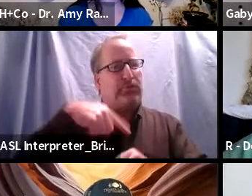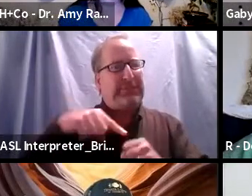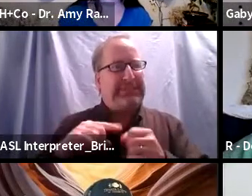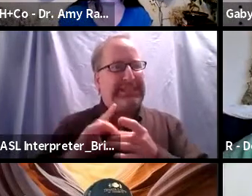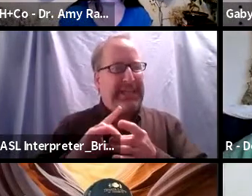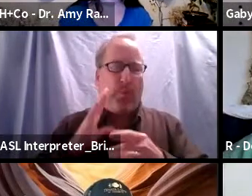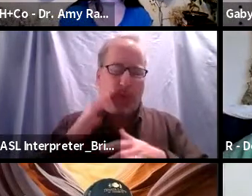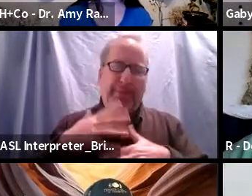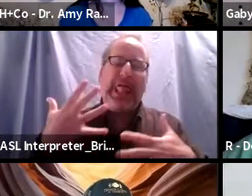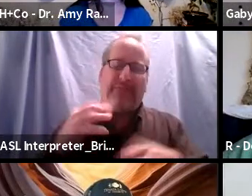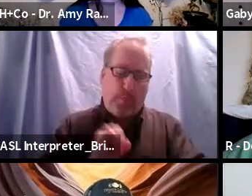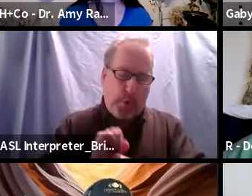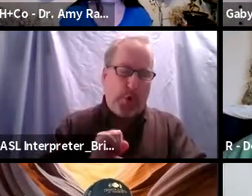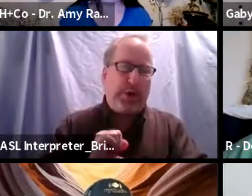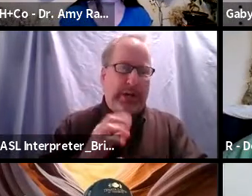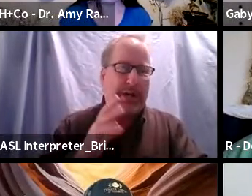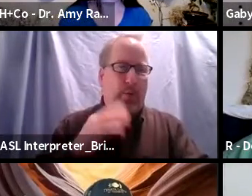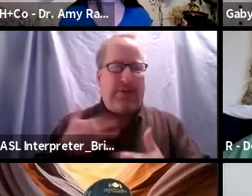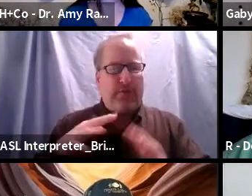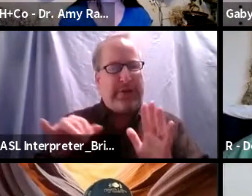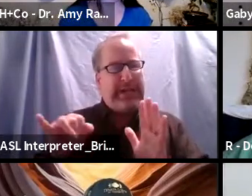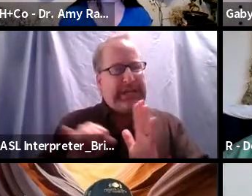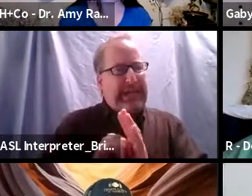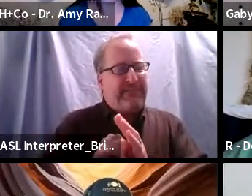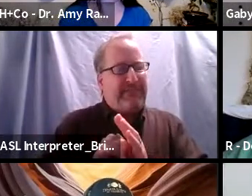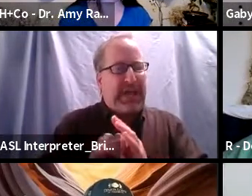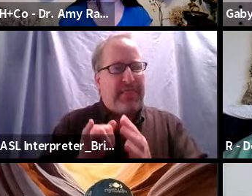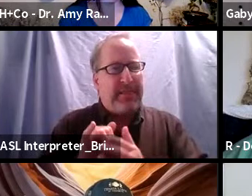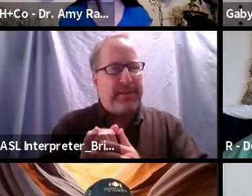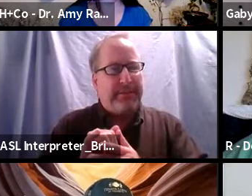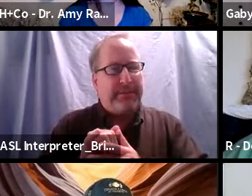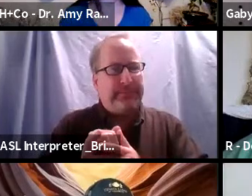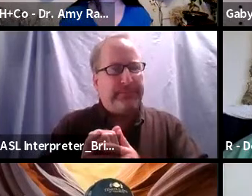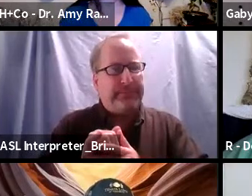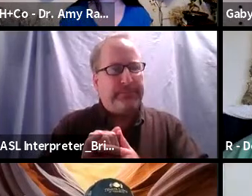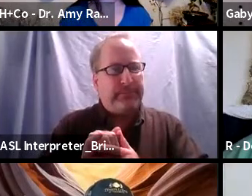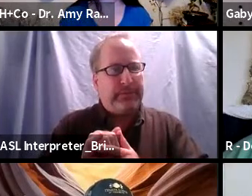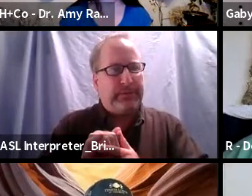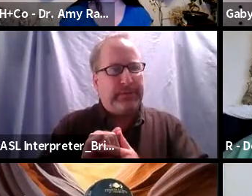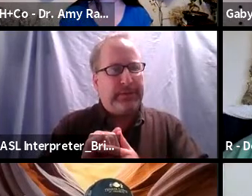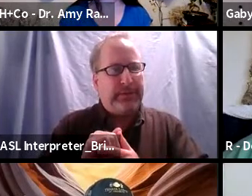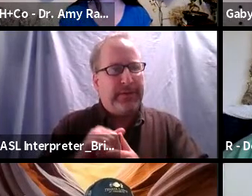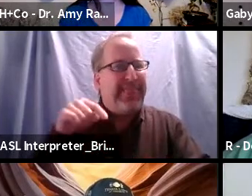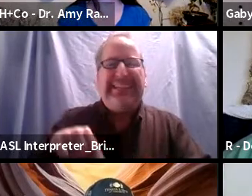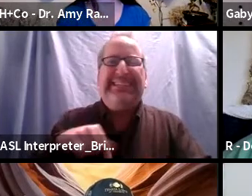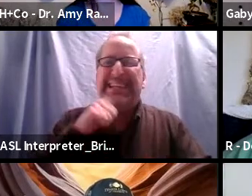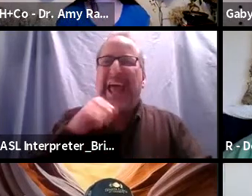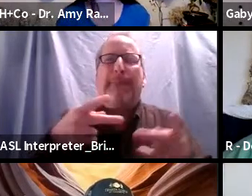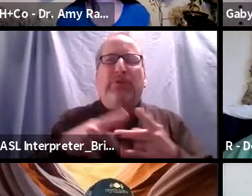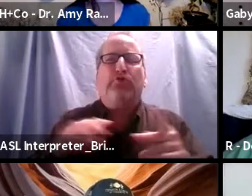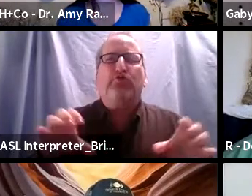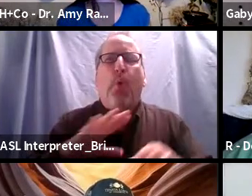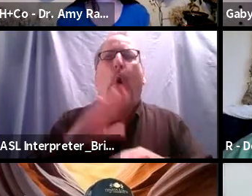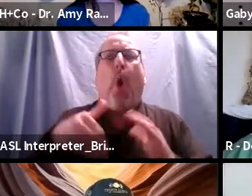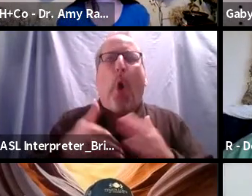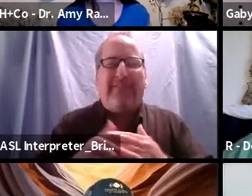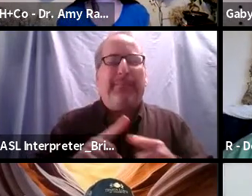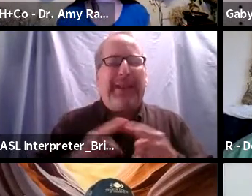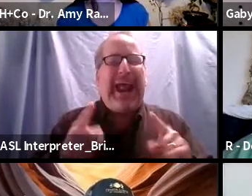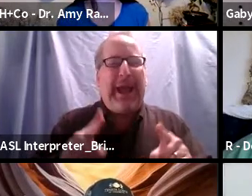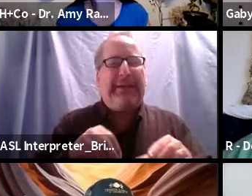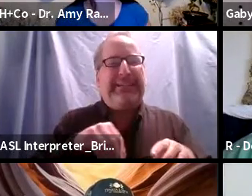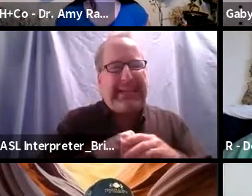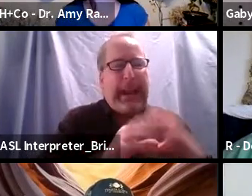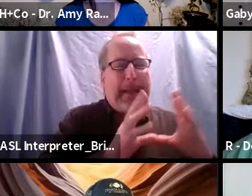lot of work. And I think we've already like identified that like this is not the venue to like do all of that. It happens between meetings, in